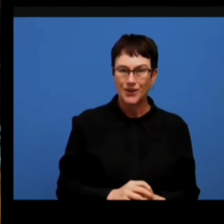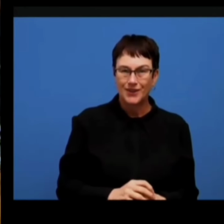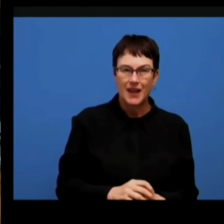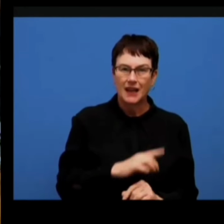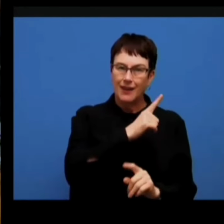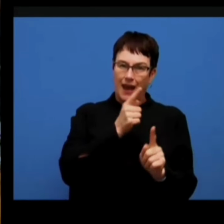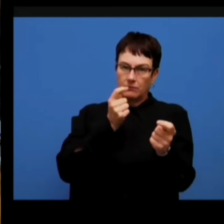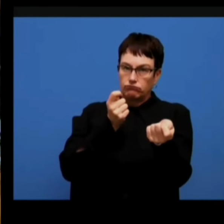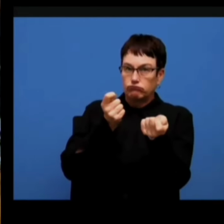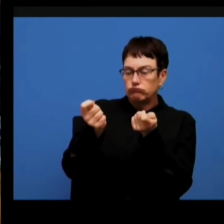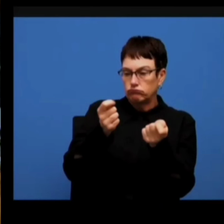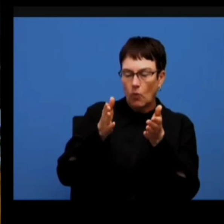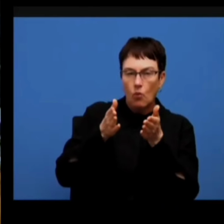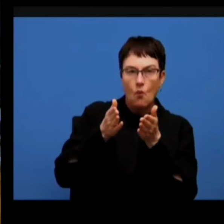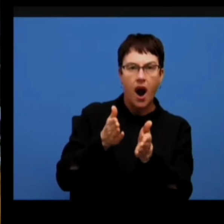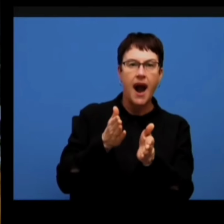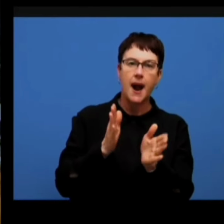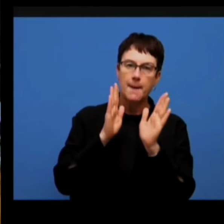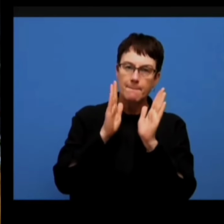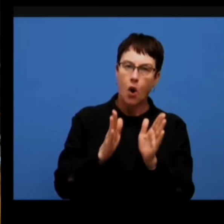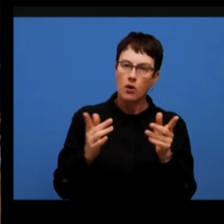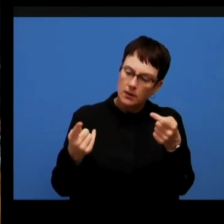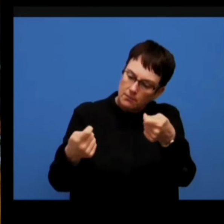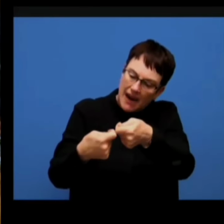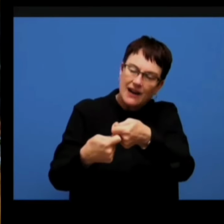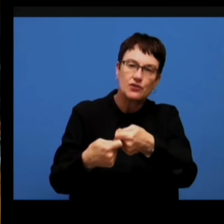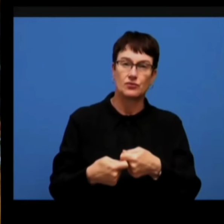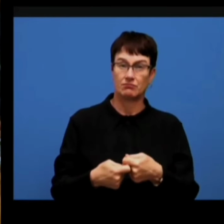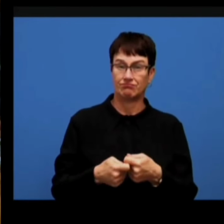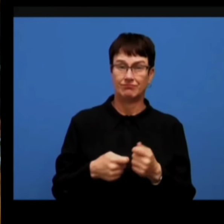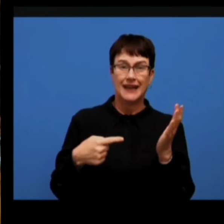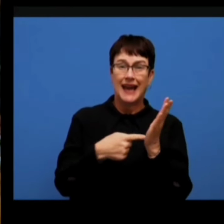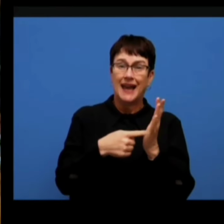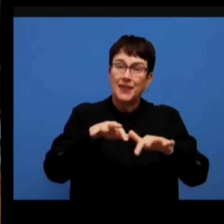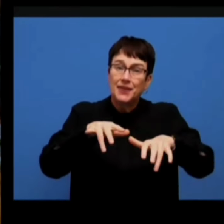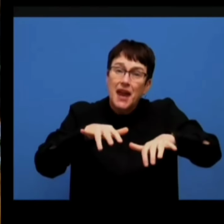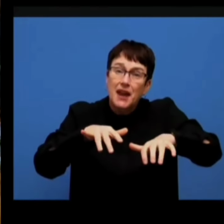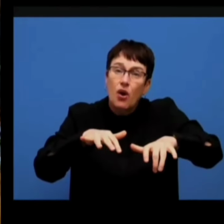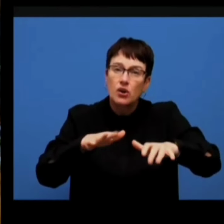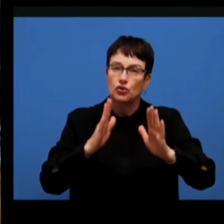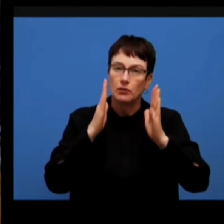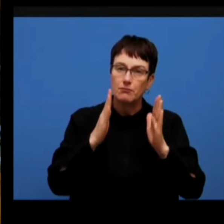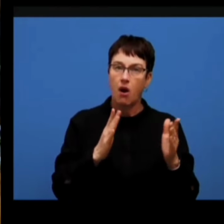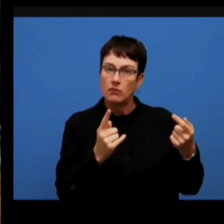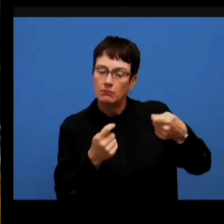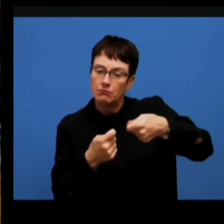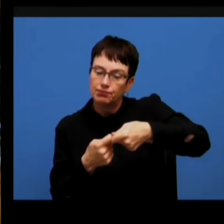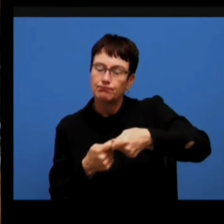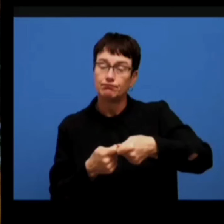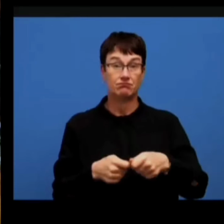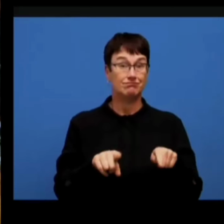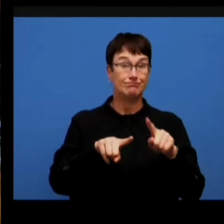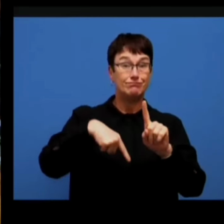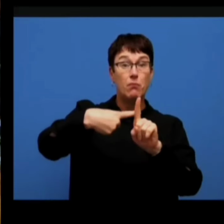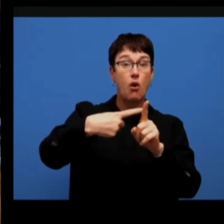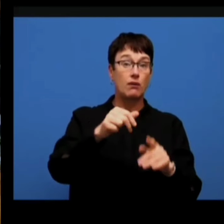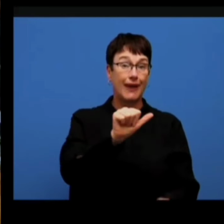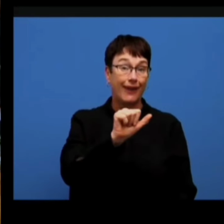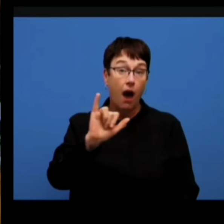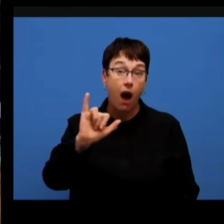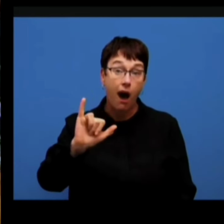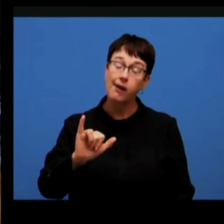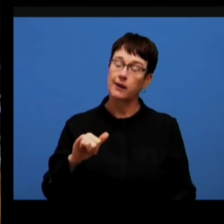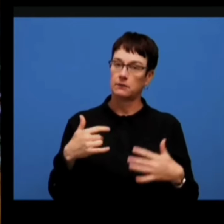are enormous. An effective response to manage AI safely must be inclusive,